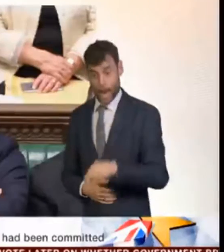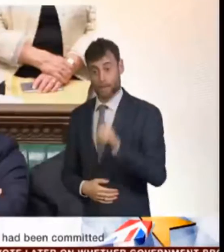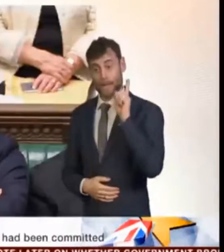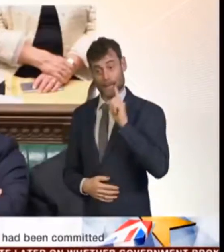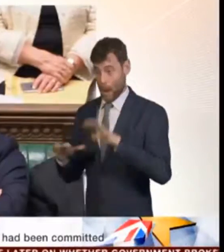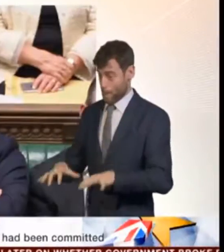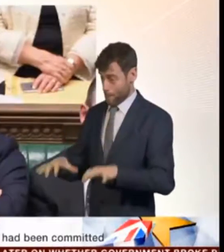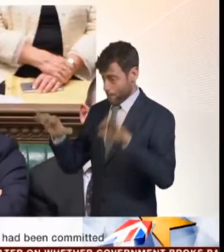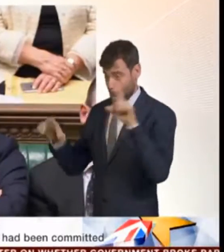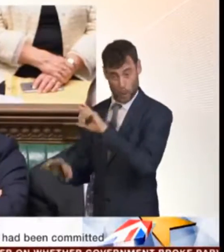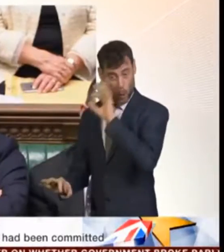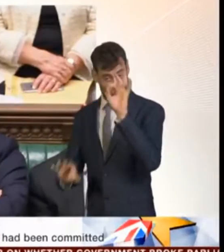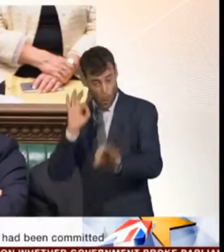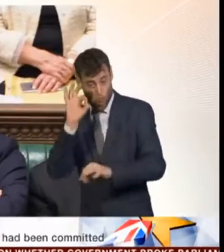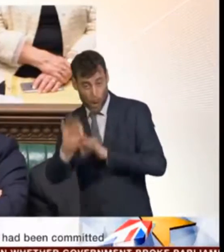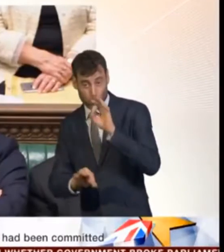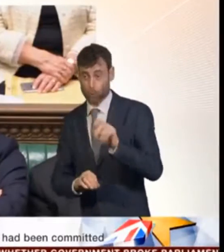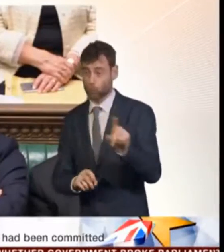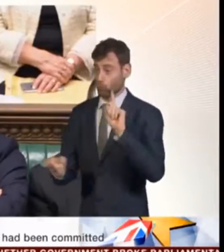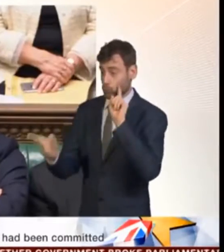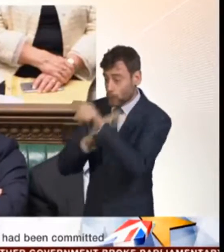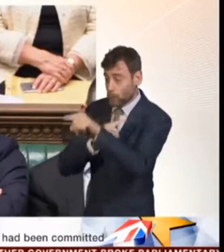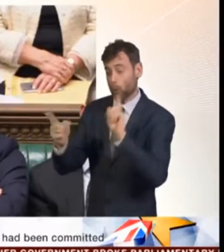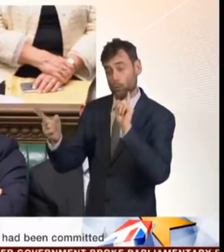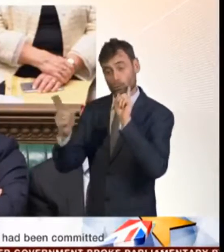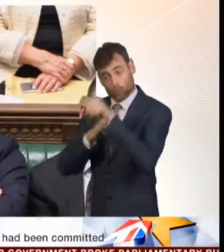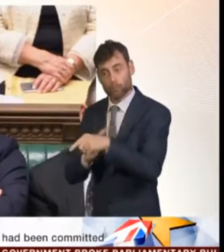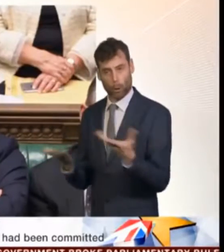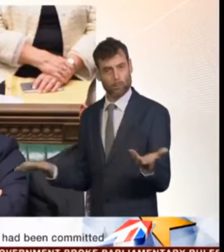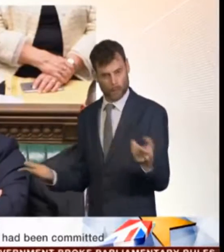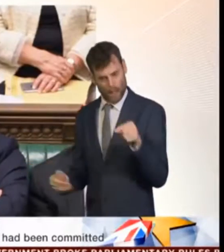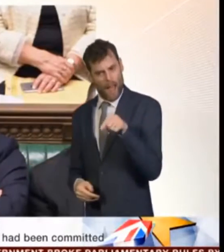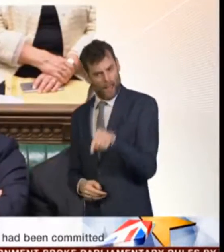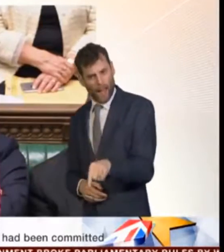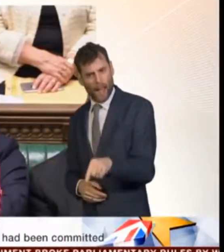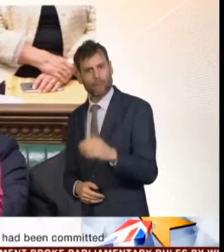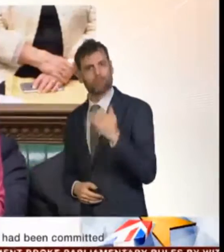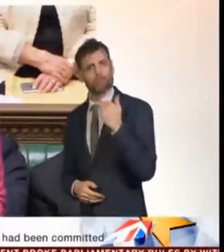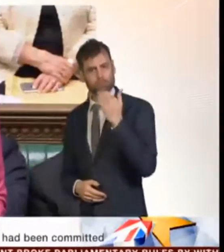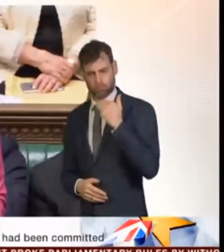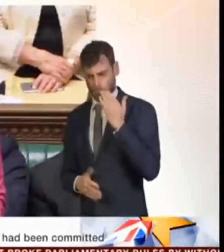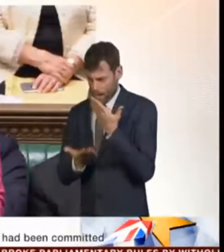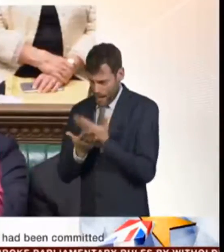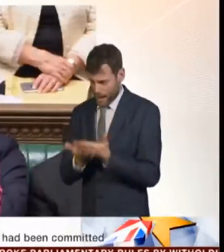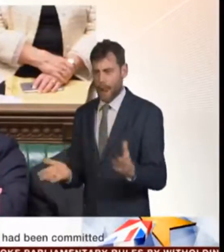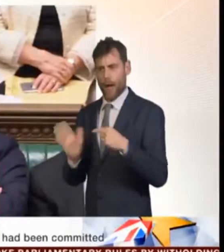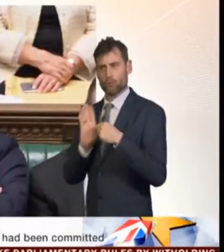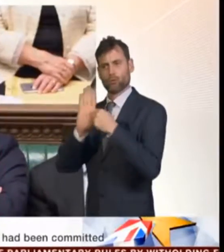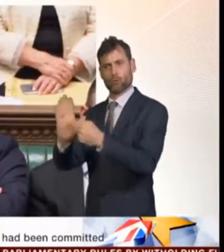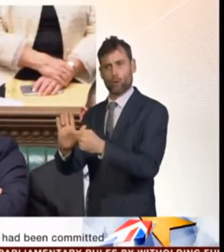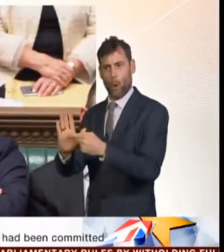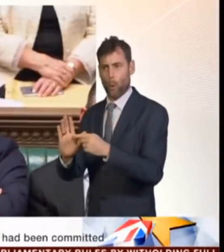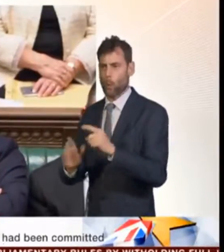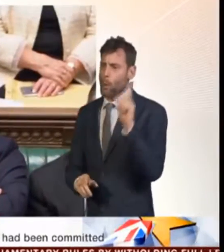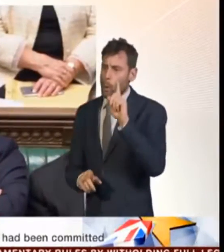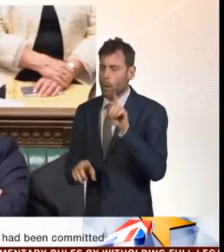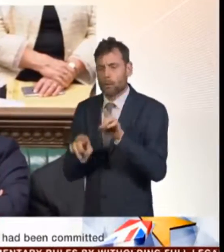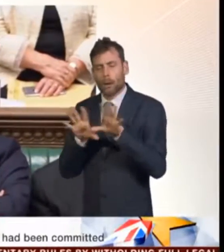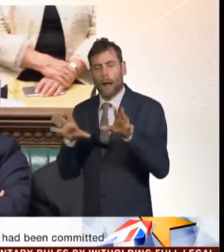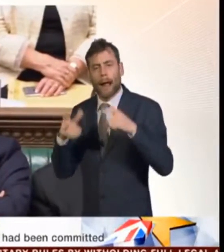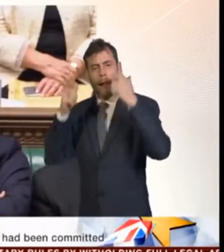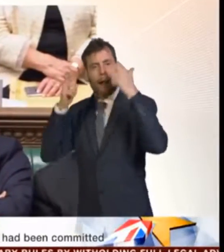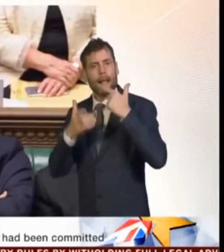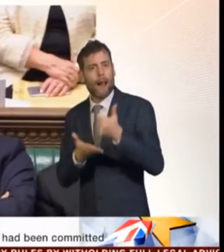statement and his subsequent responses to questions can be in absolutely no doubt that the